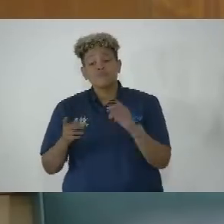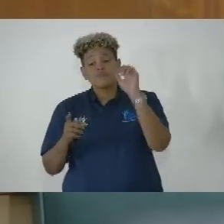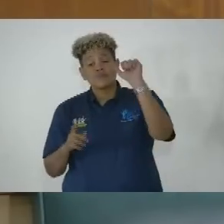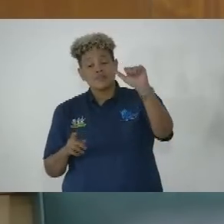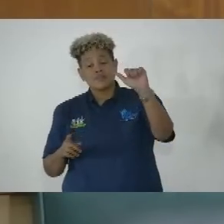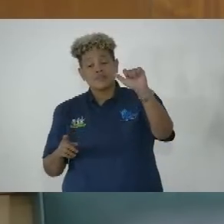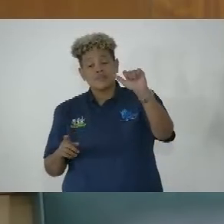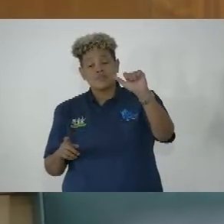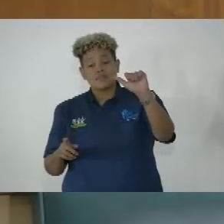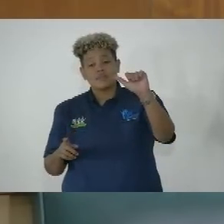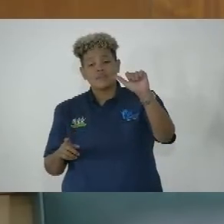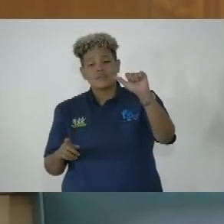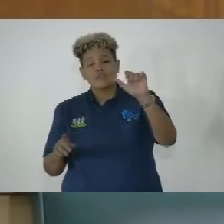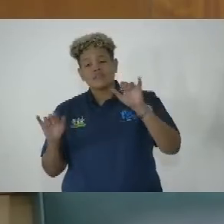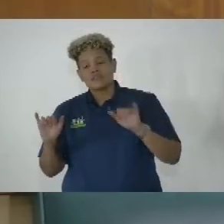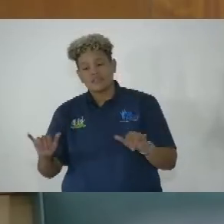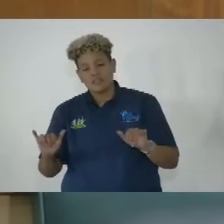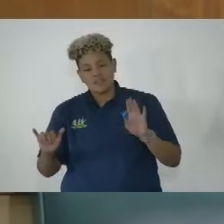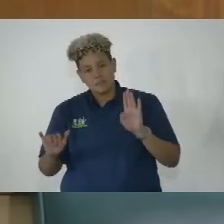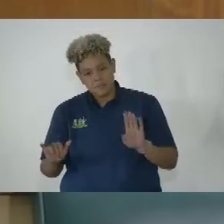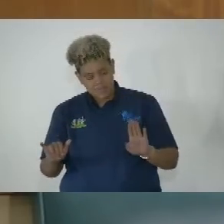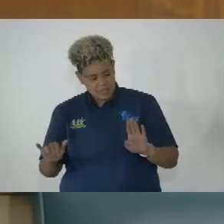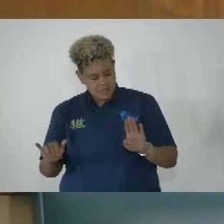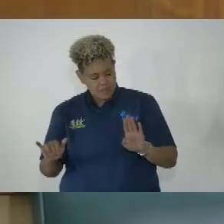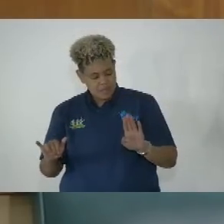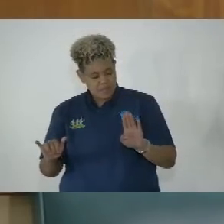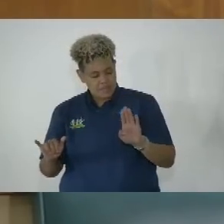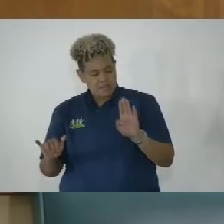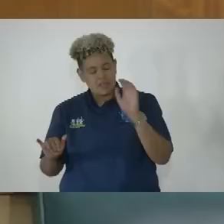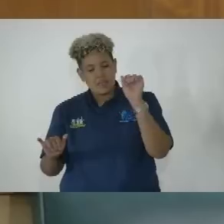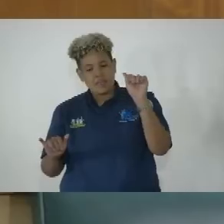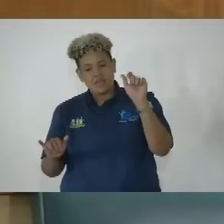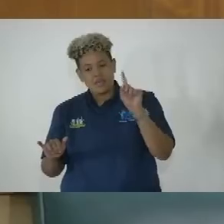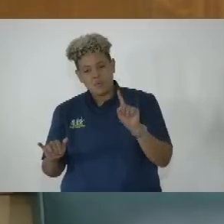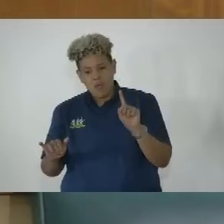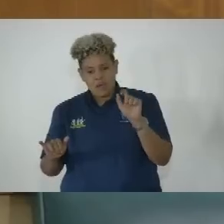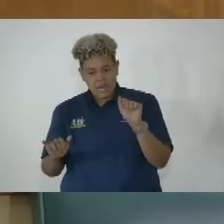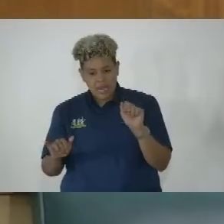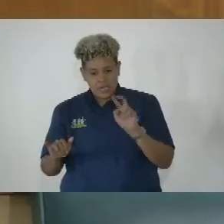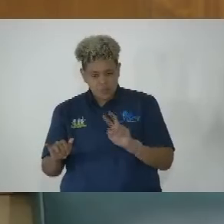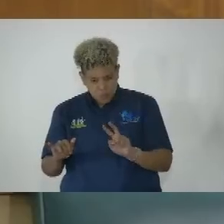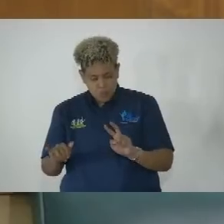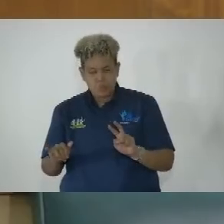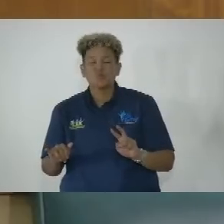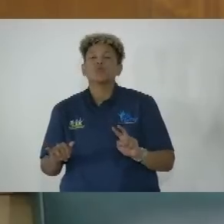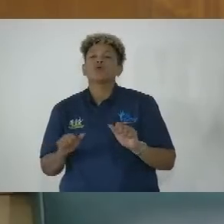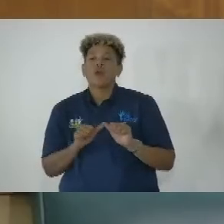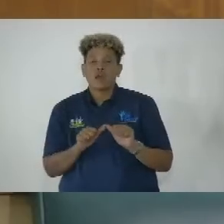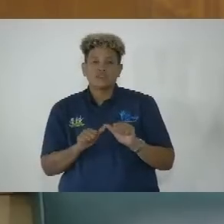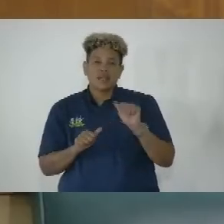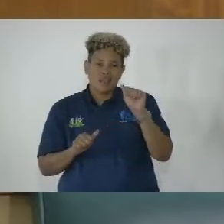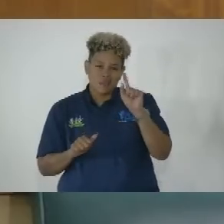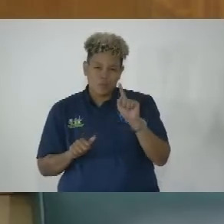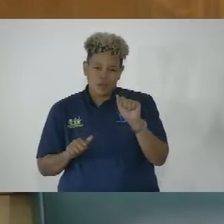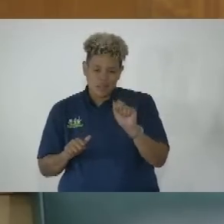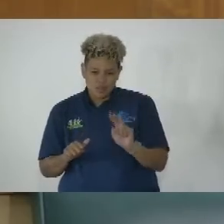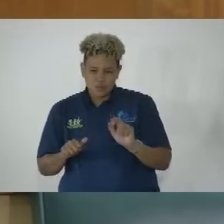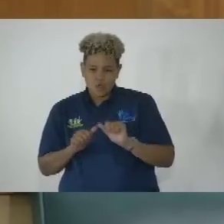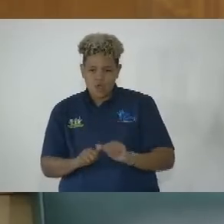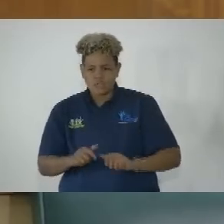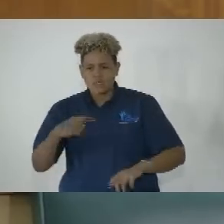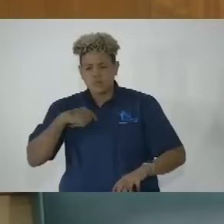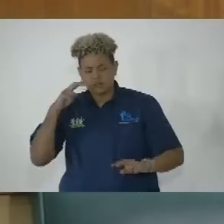A is the same, A1, A2, they continue. And then we come